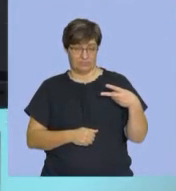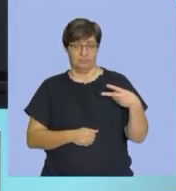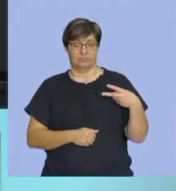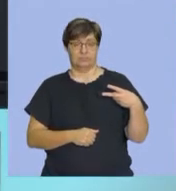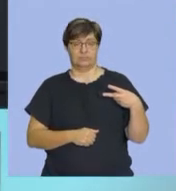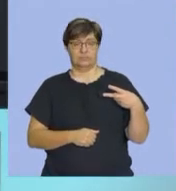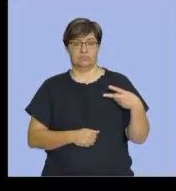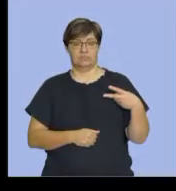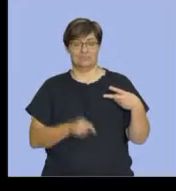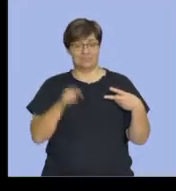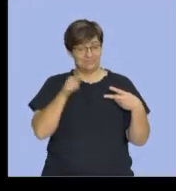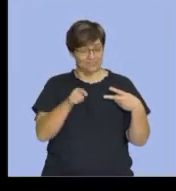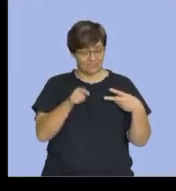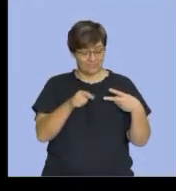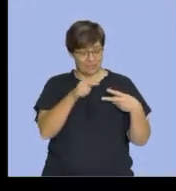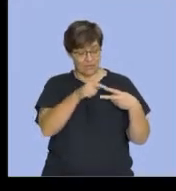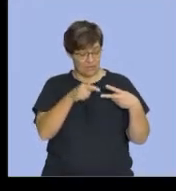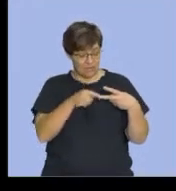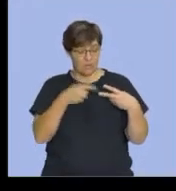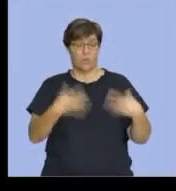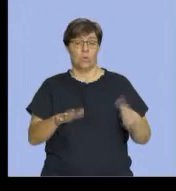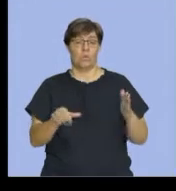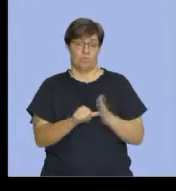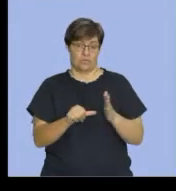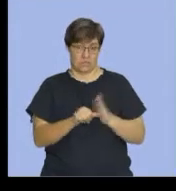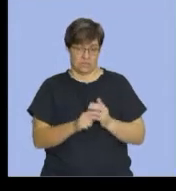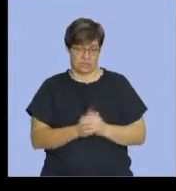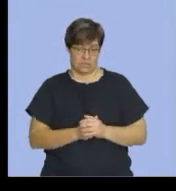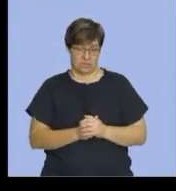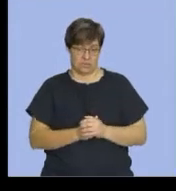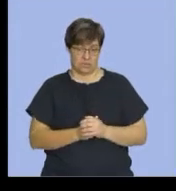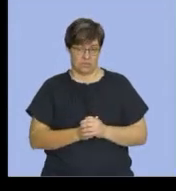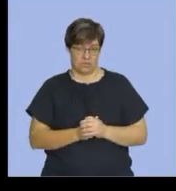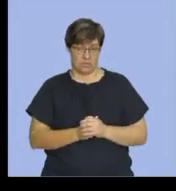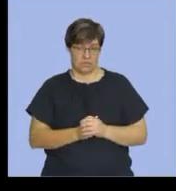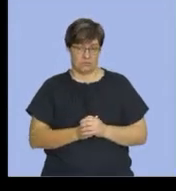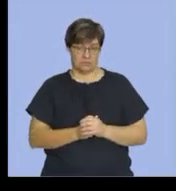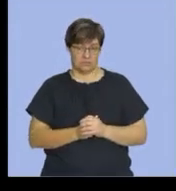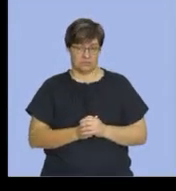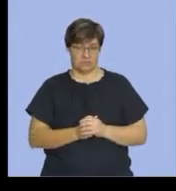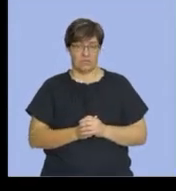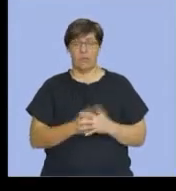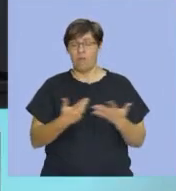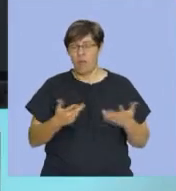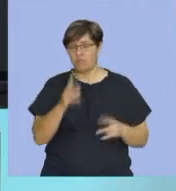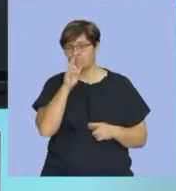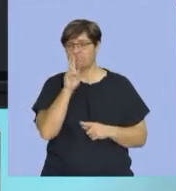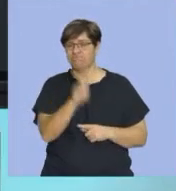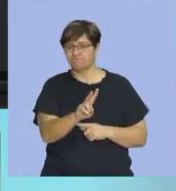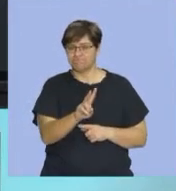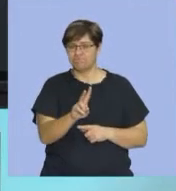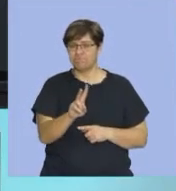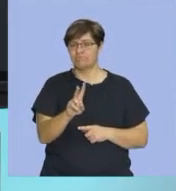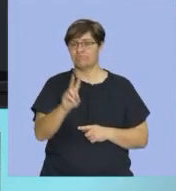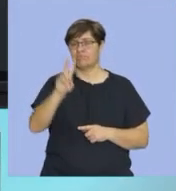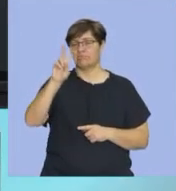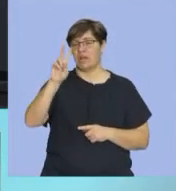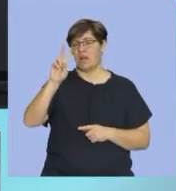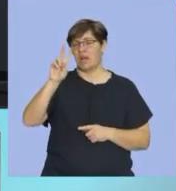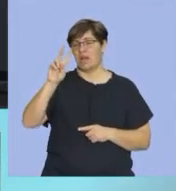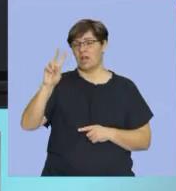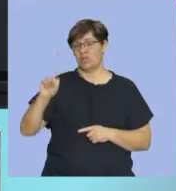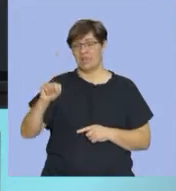okay? This is very important because when we get to the sections where we look at Newton's